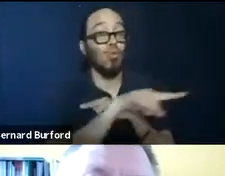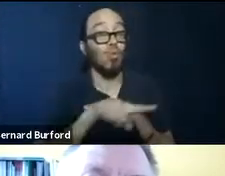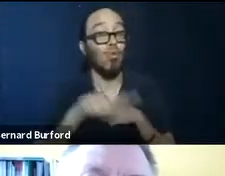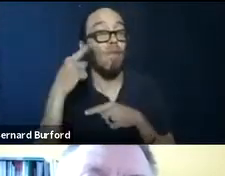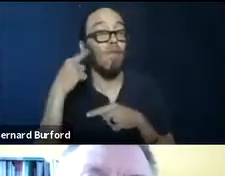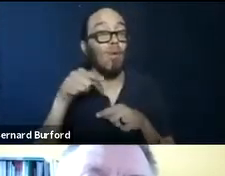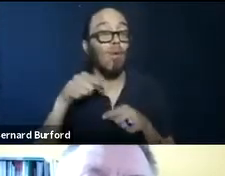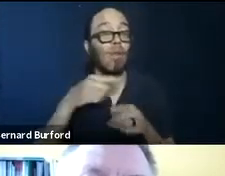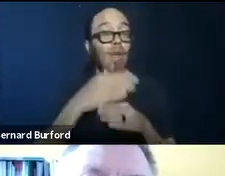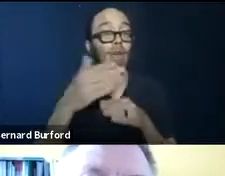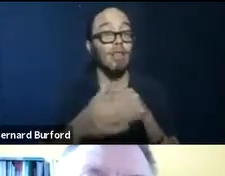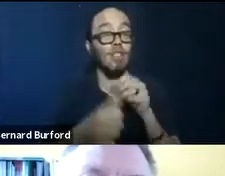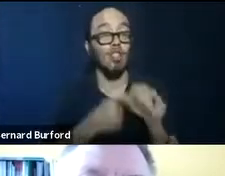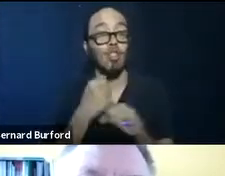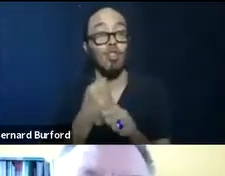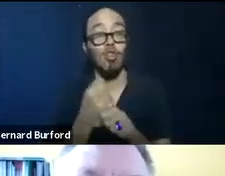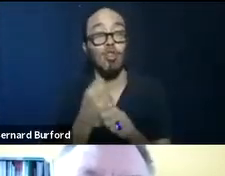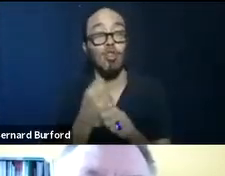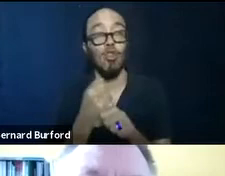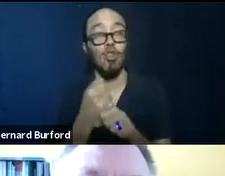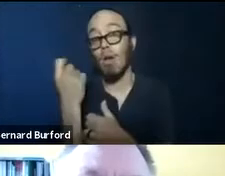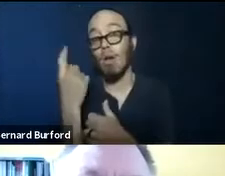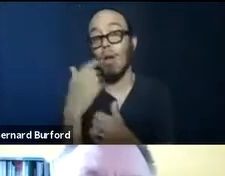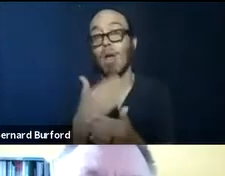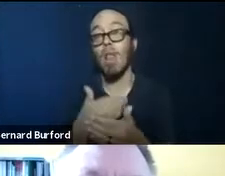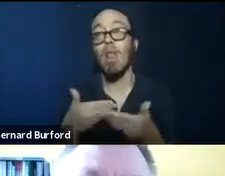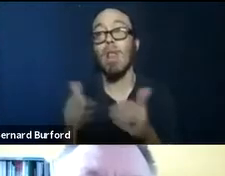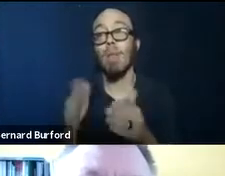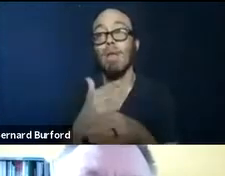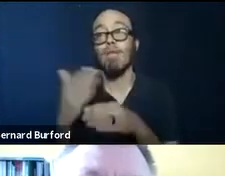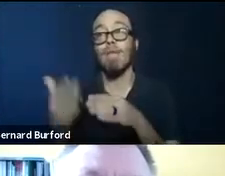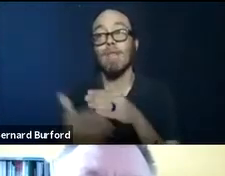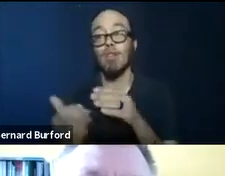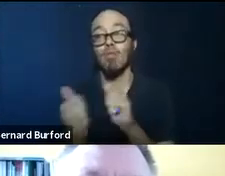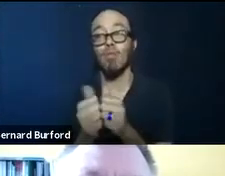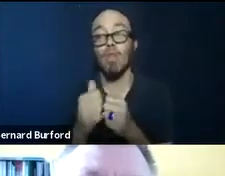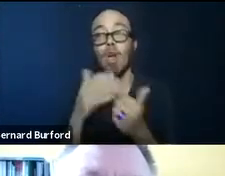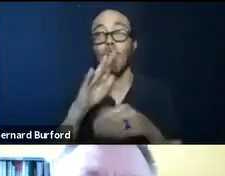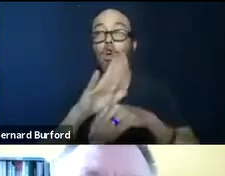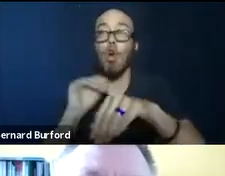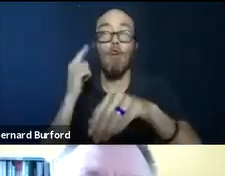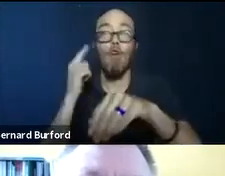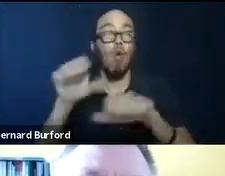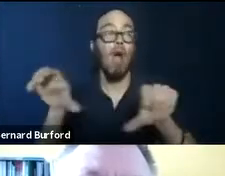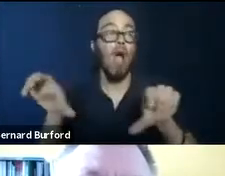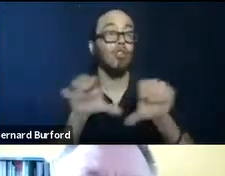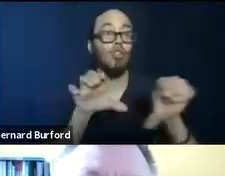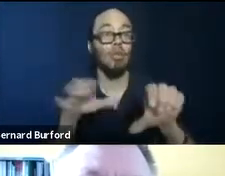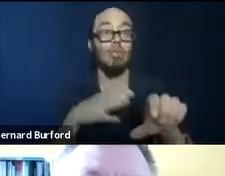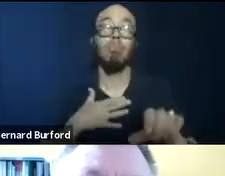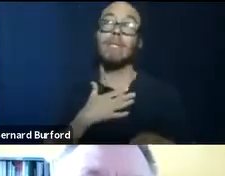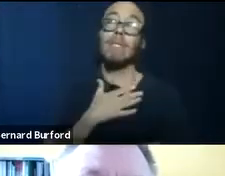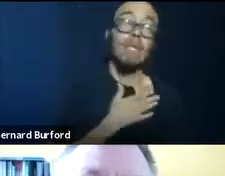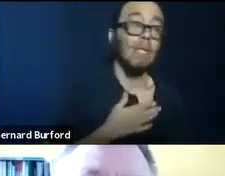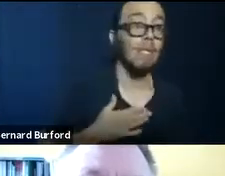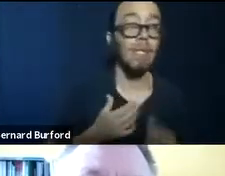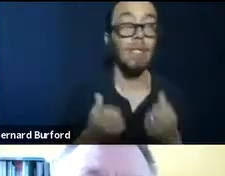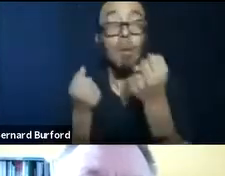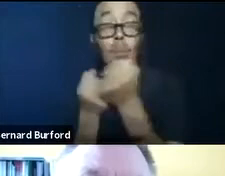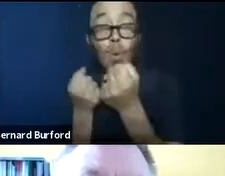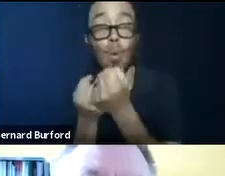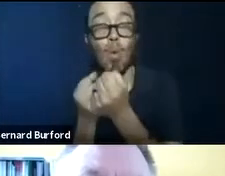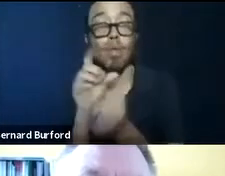Now, let me finish with a call for action for all of us. Please support the